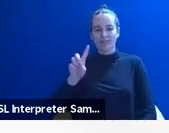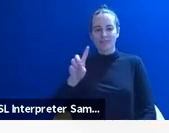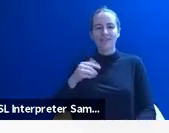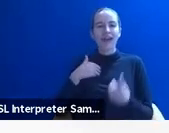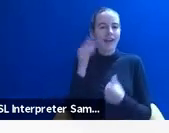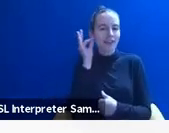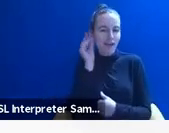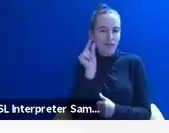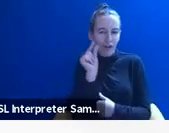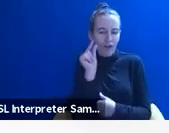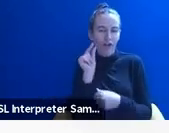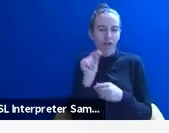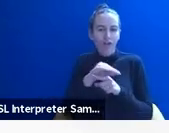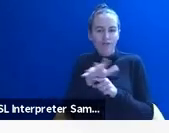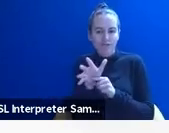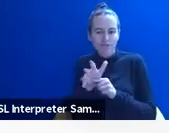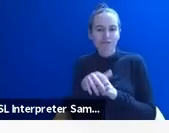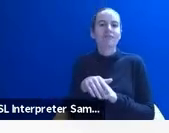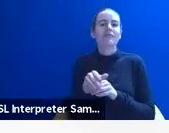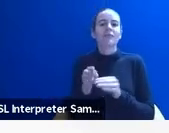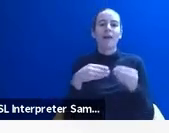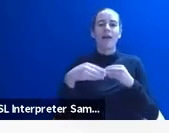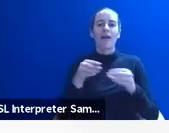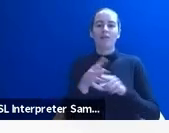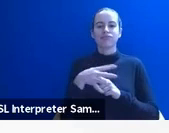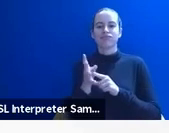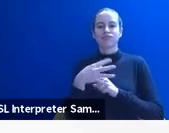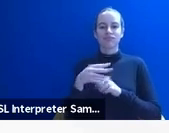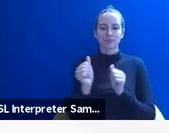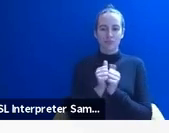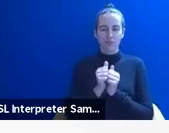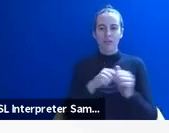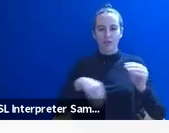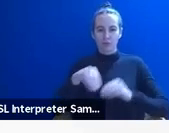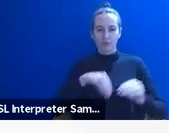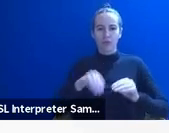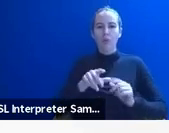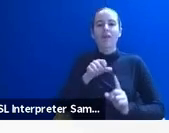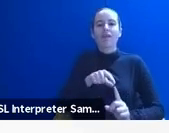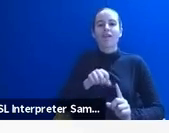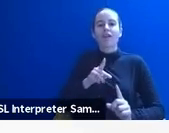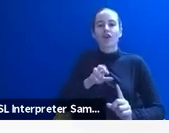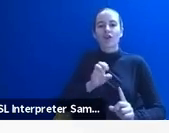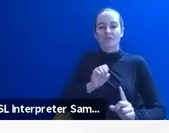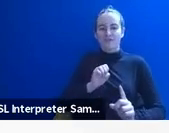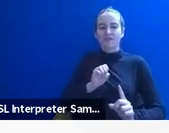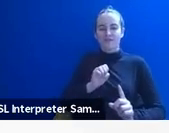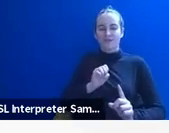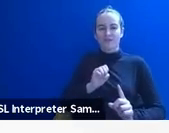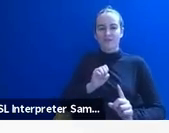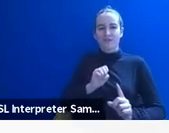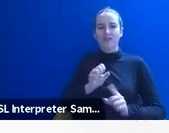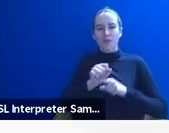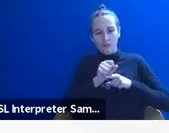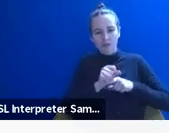in the organ of Corti bend with the fluid movement, and this stimulates the nerve underneath, sending the signals through to